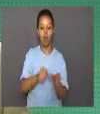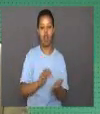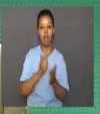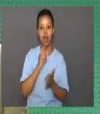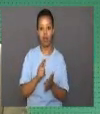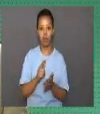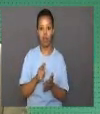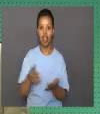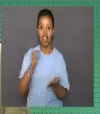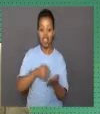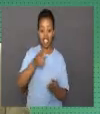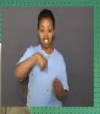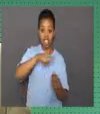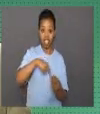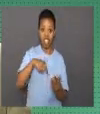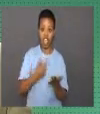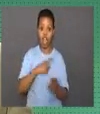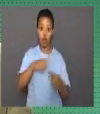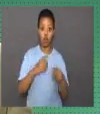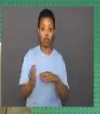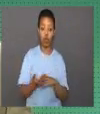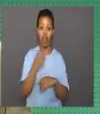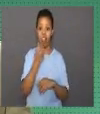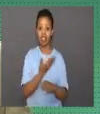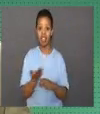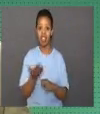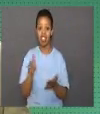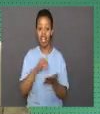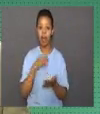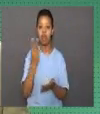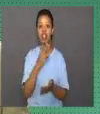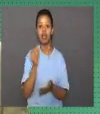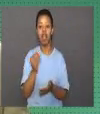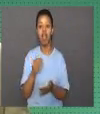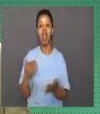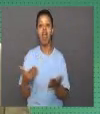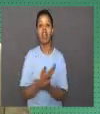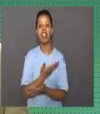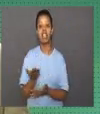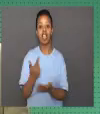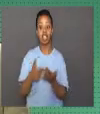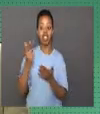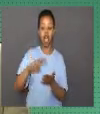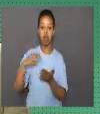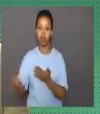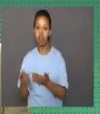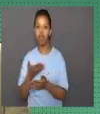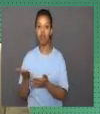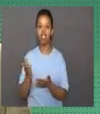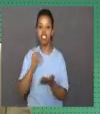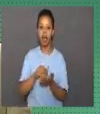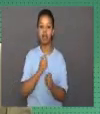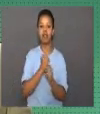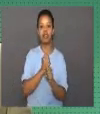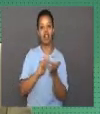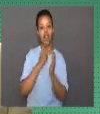is the process of reusing a substance or producing a new substance from recyclable